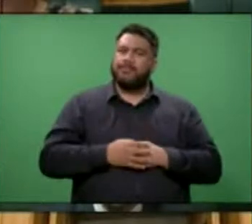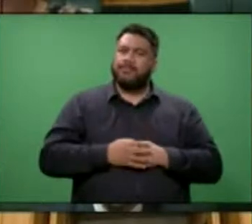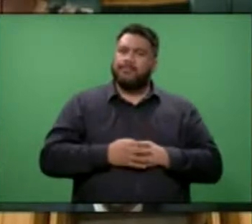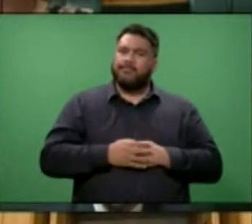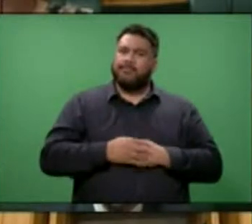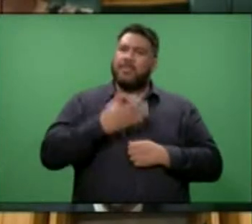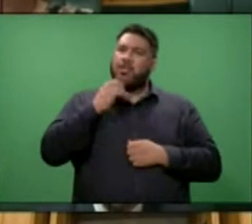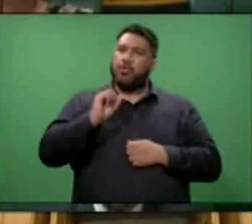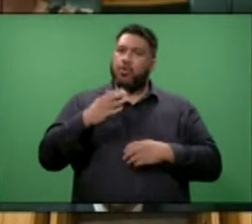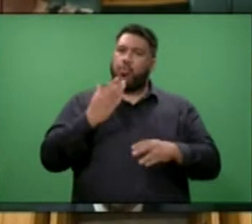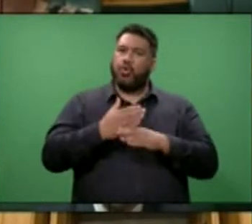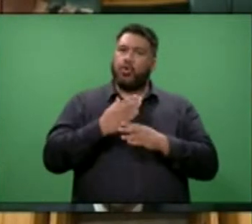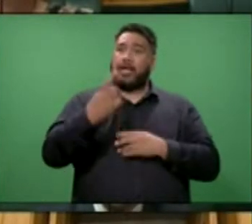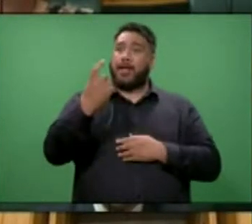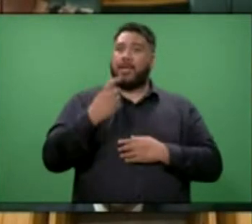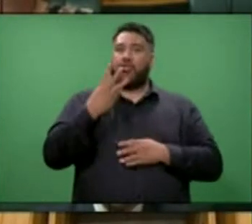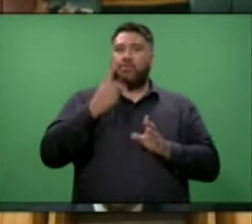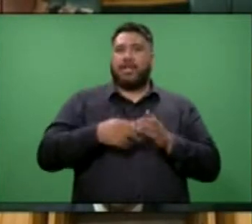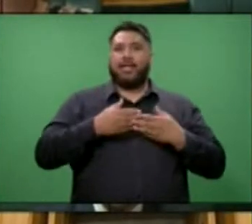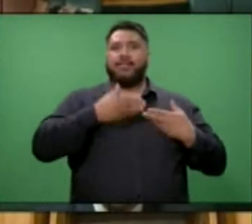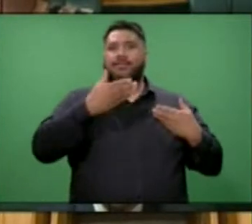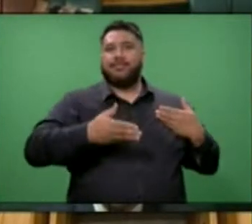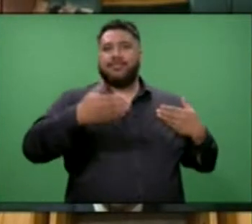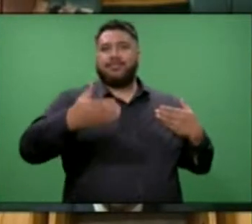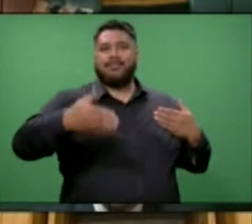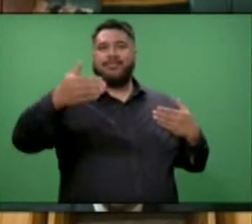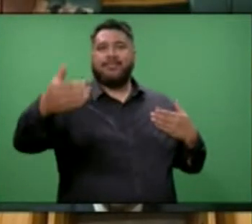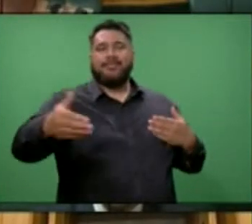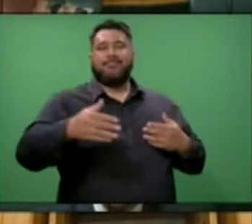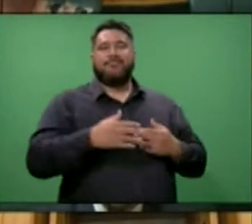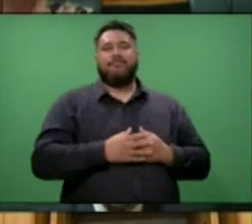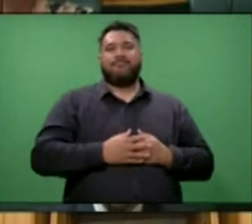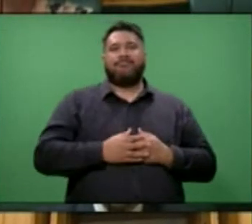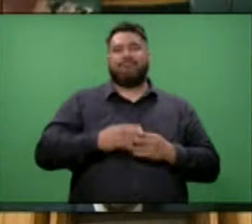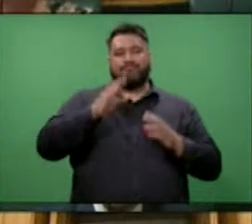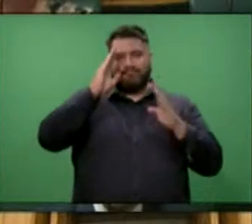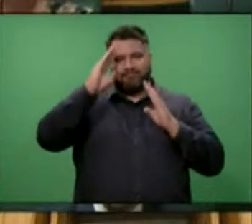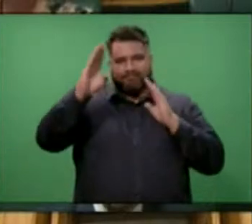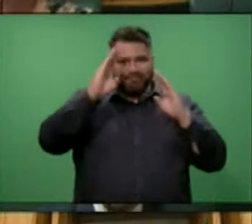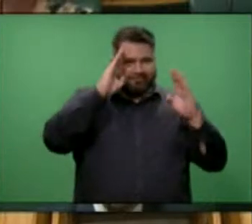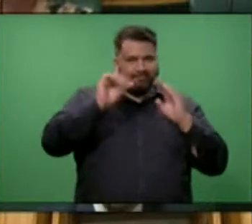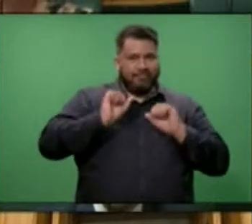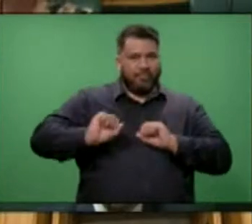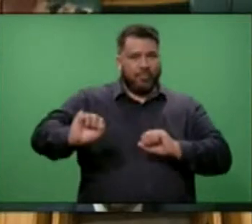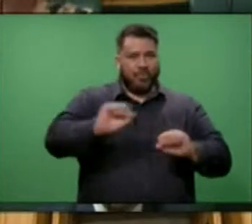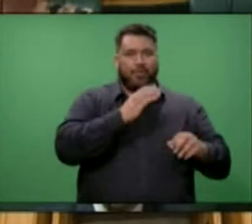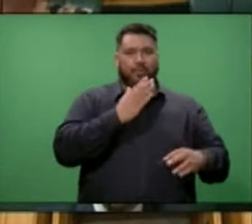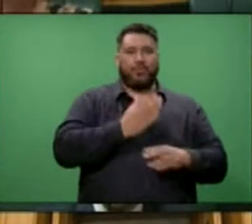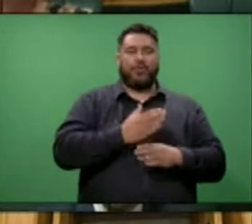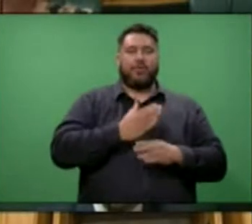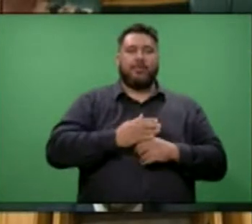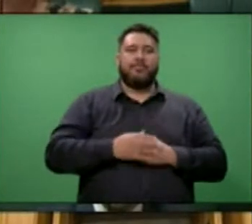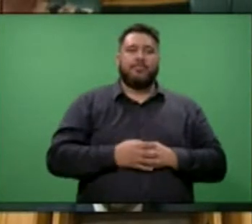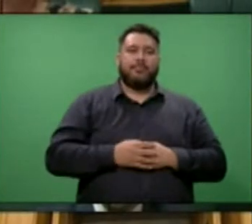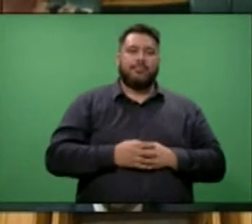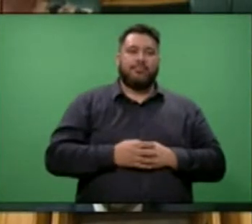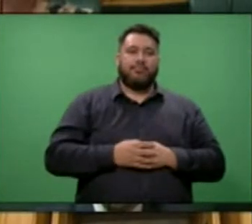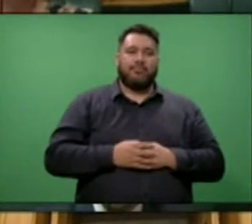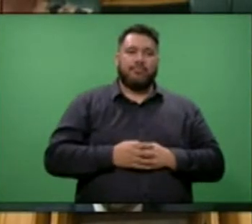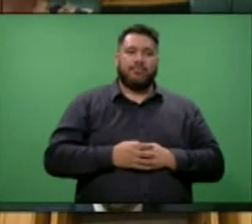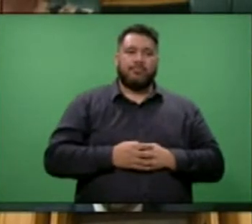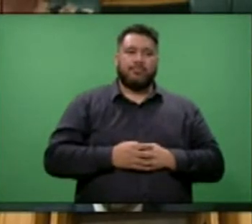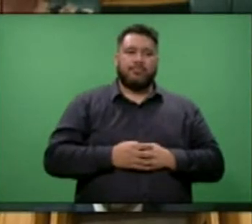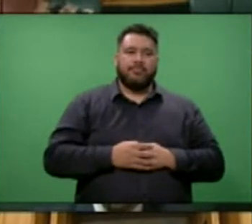E mihi kauna ki a koutou, o era mahi, ka mahi ngi a koutou. Nā reira, kānui e nei oku mihi huri rauna I